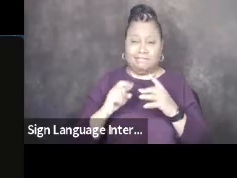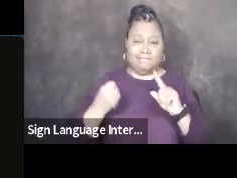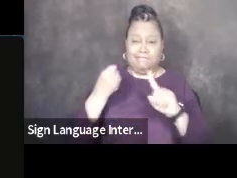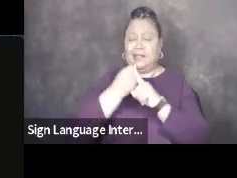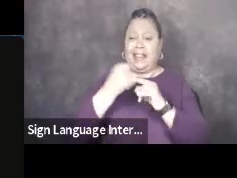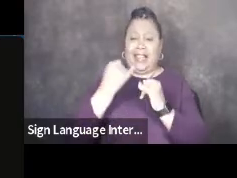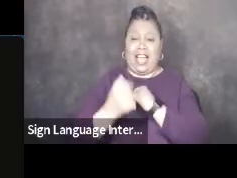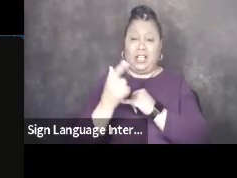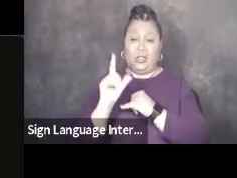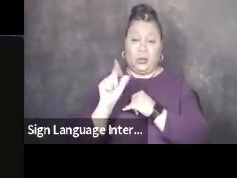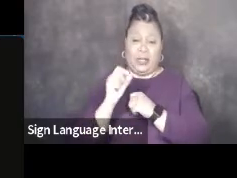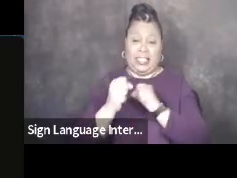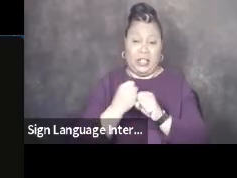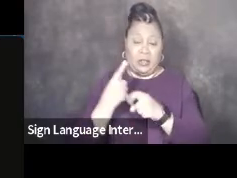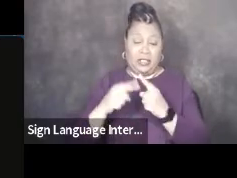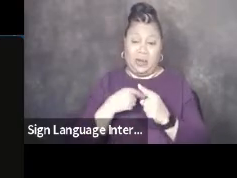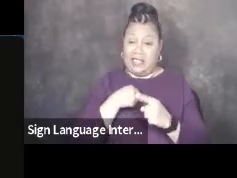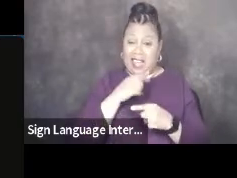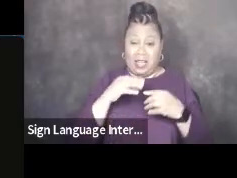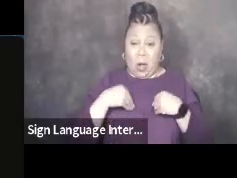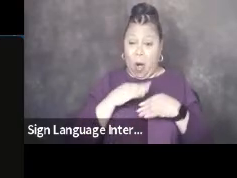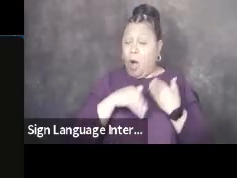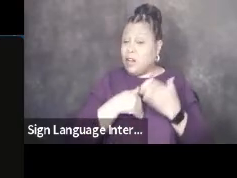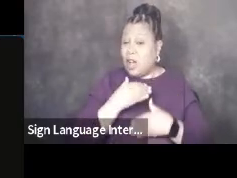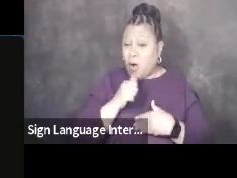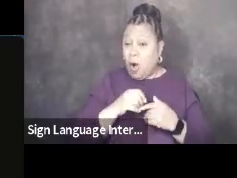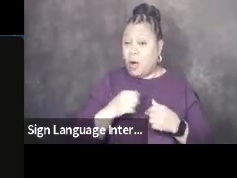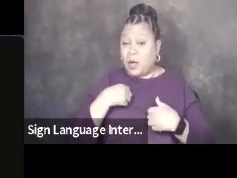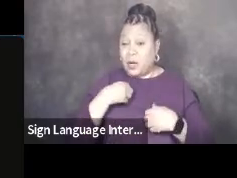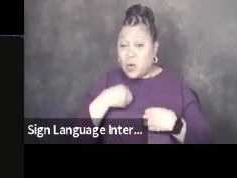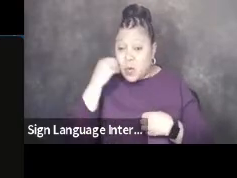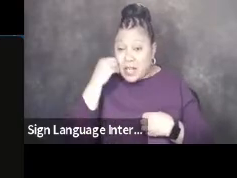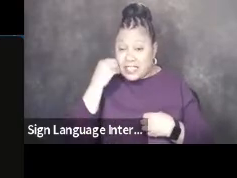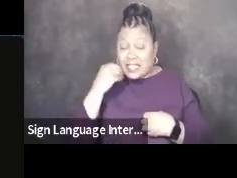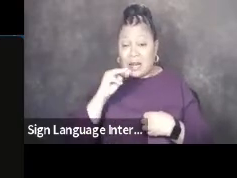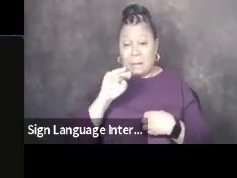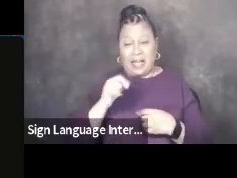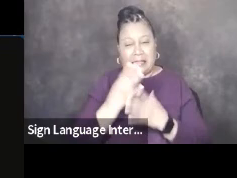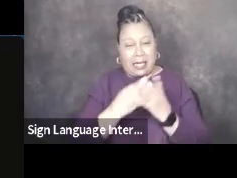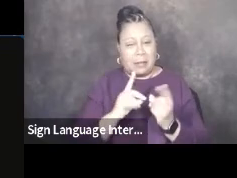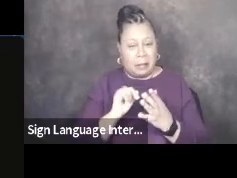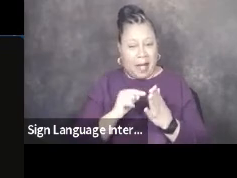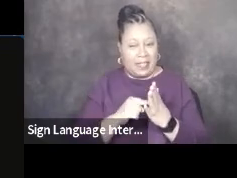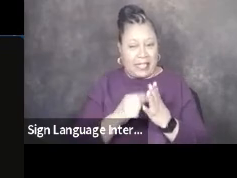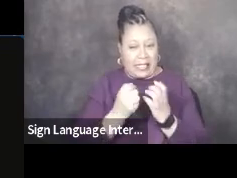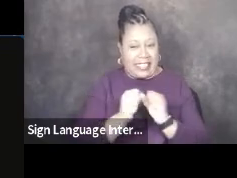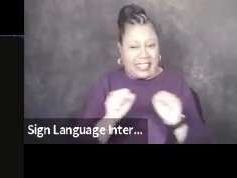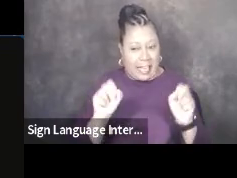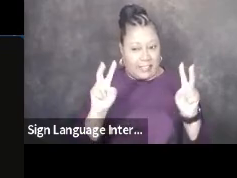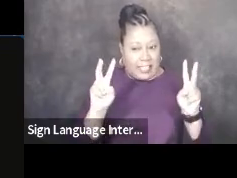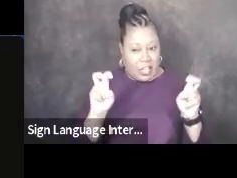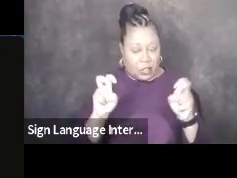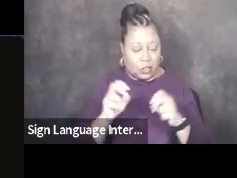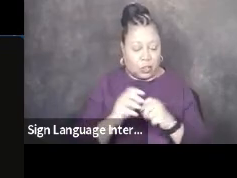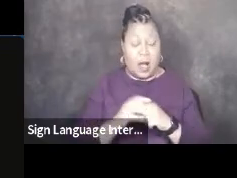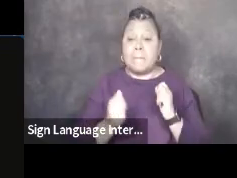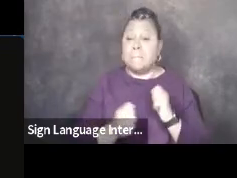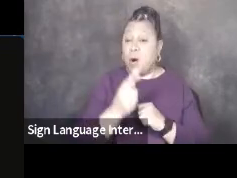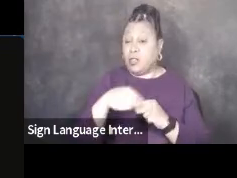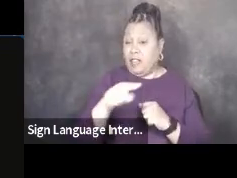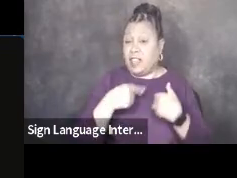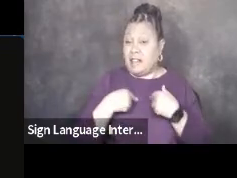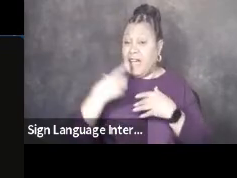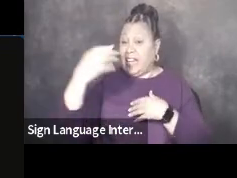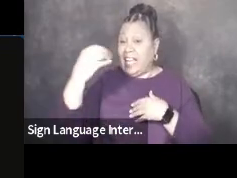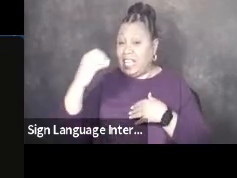have not all residential elevator manufacturers have done something about this safety issue. Most of them have an